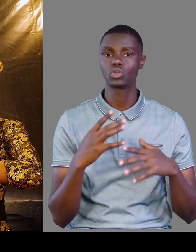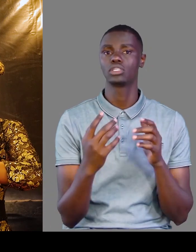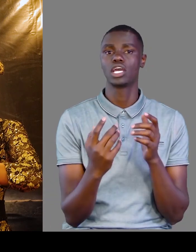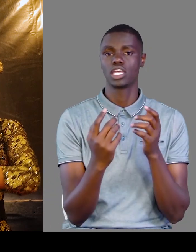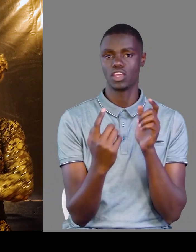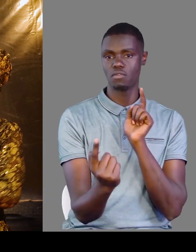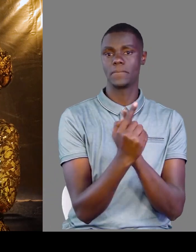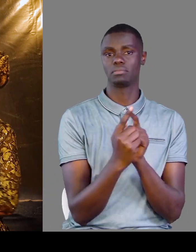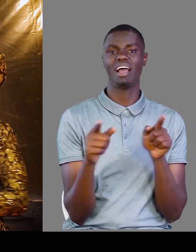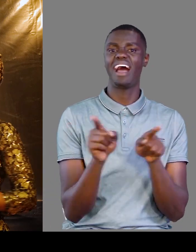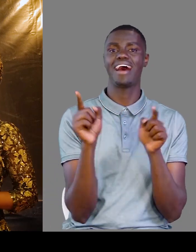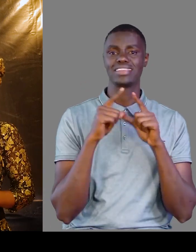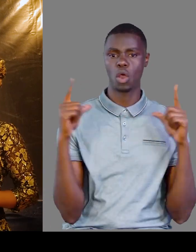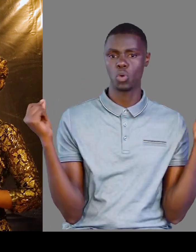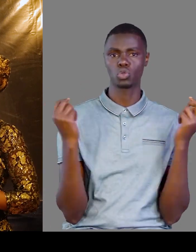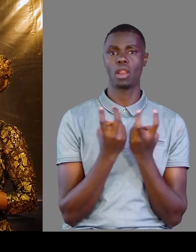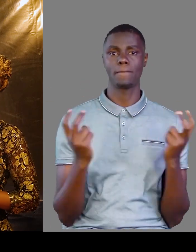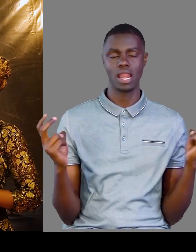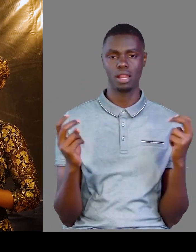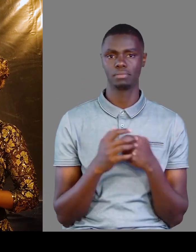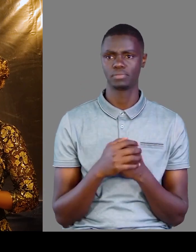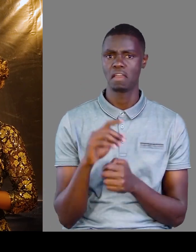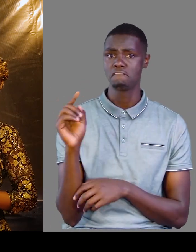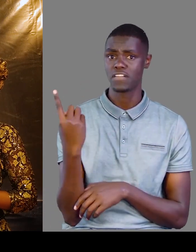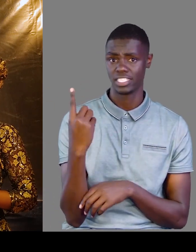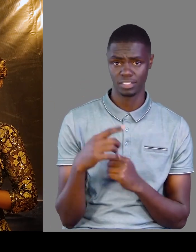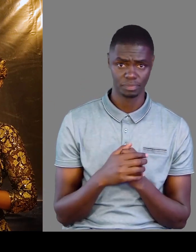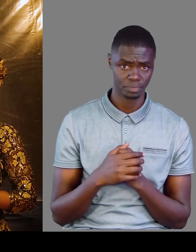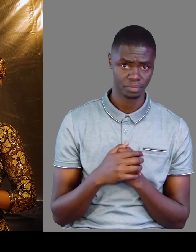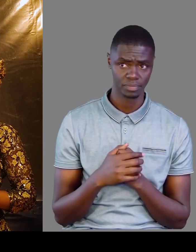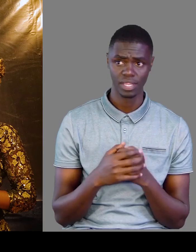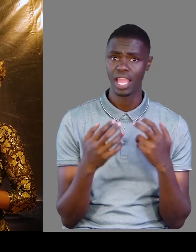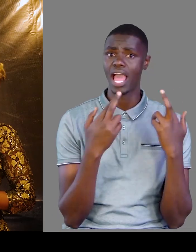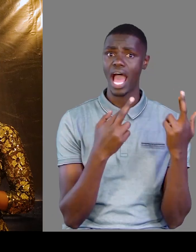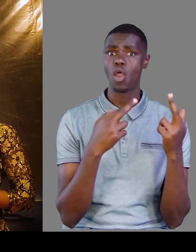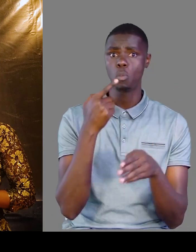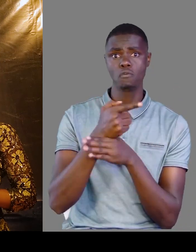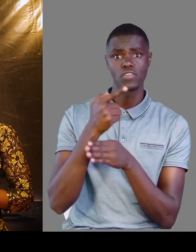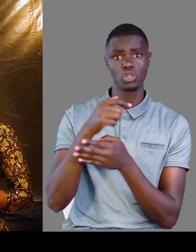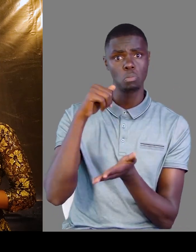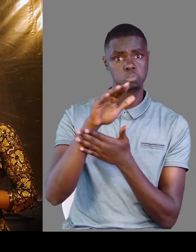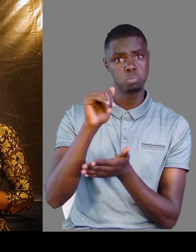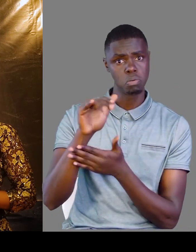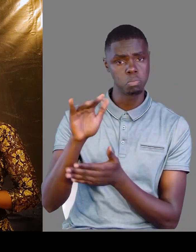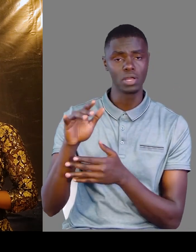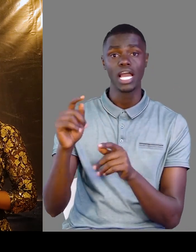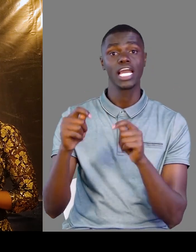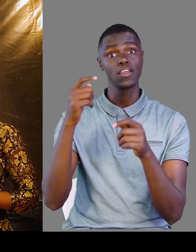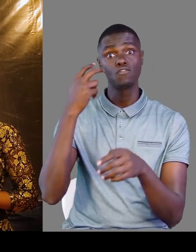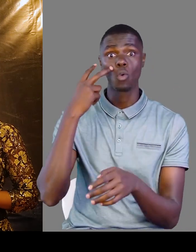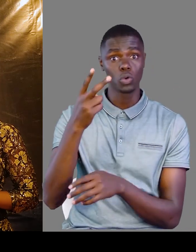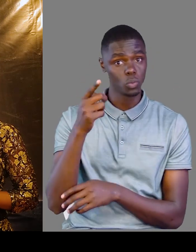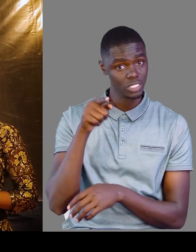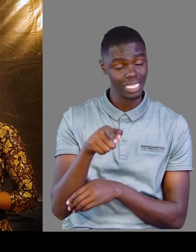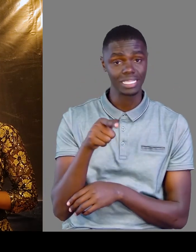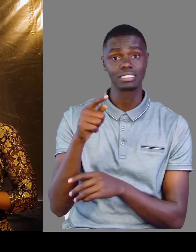our boss. Okay. Ya kwanza, I hope move to my video. If you're watching this and you're talented, especially if you're